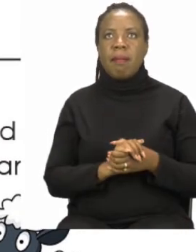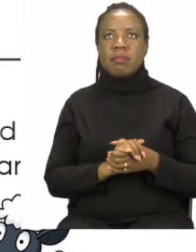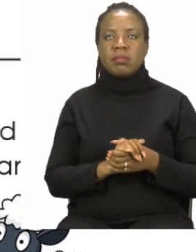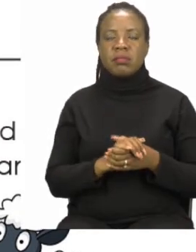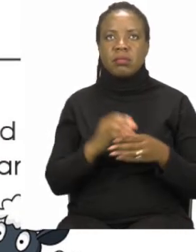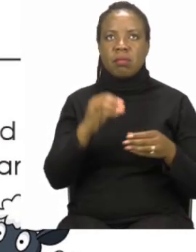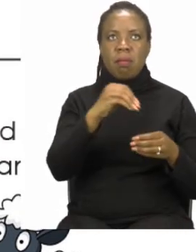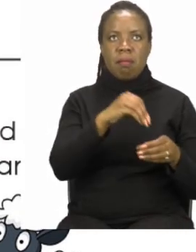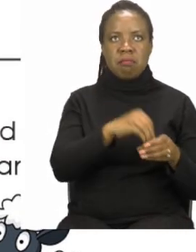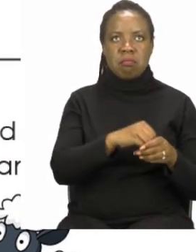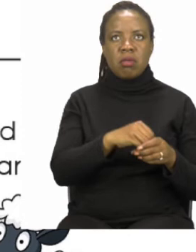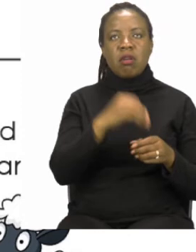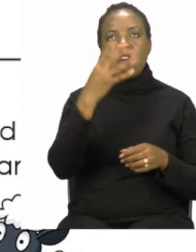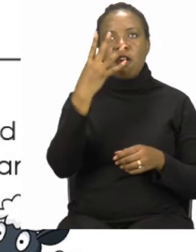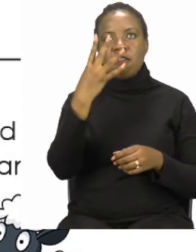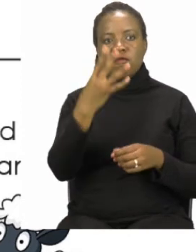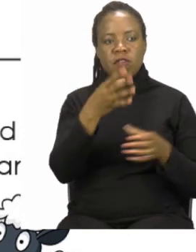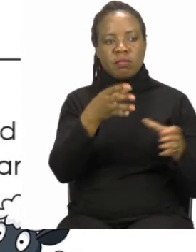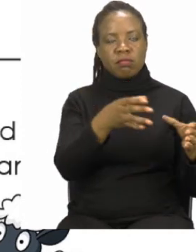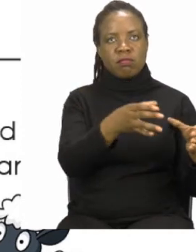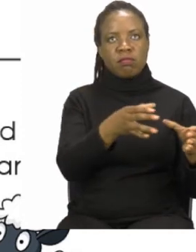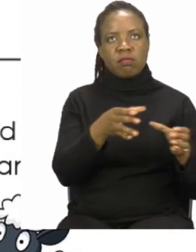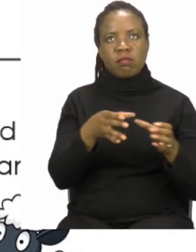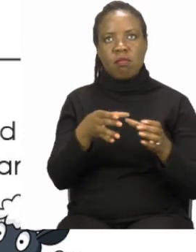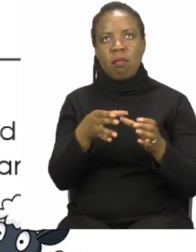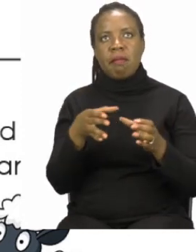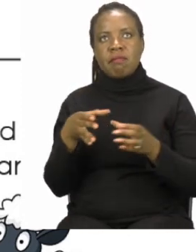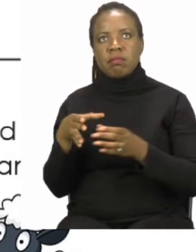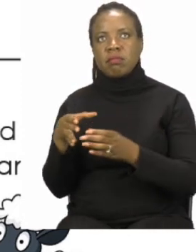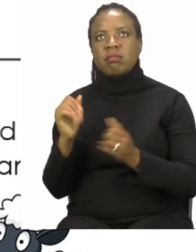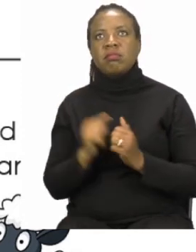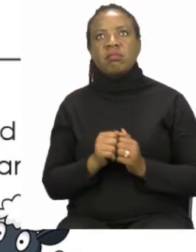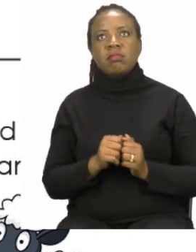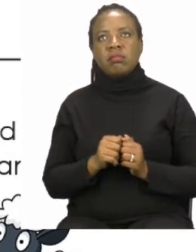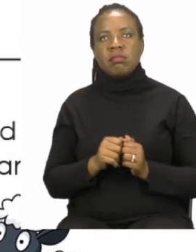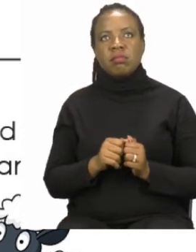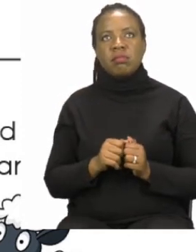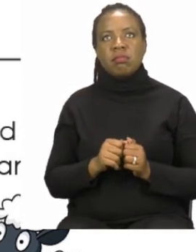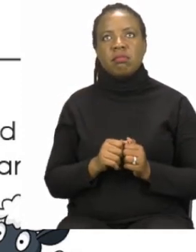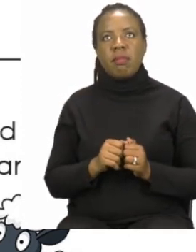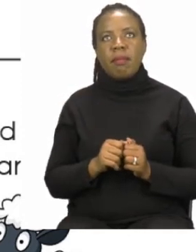4 camps. How many goats are there